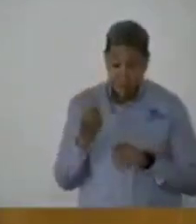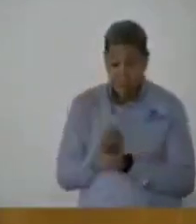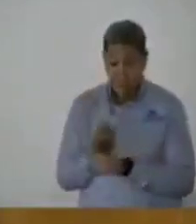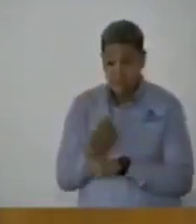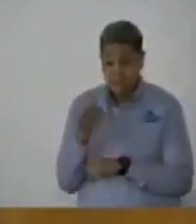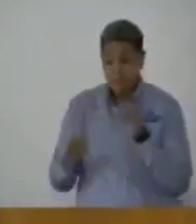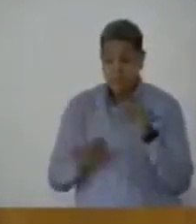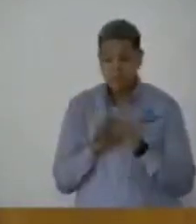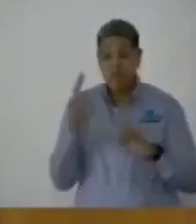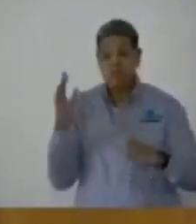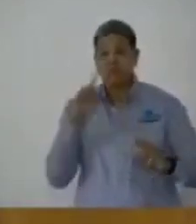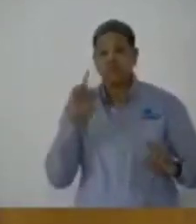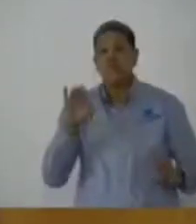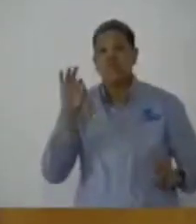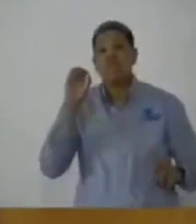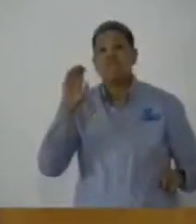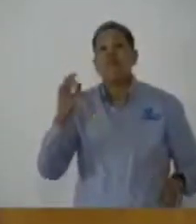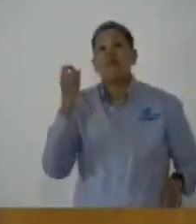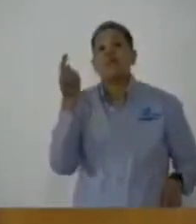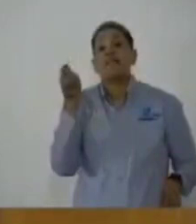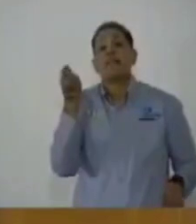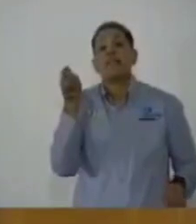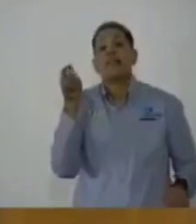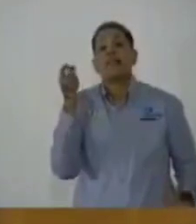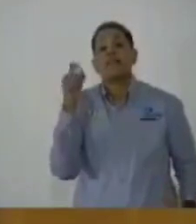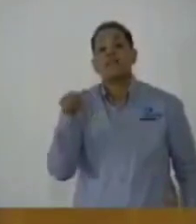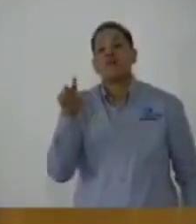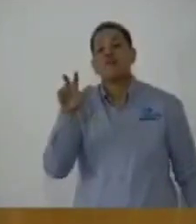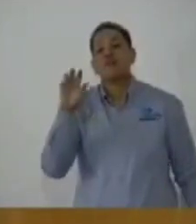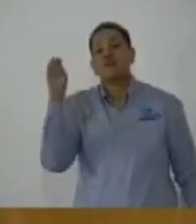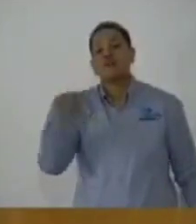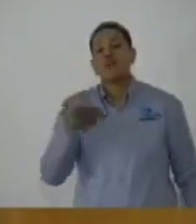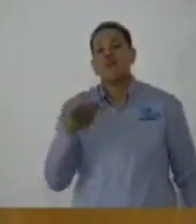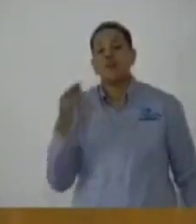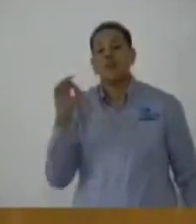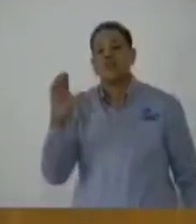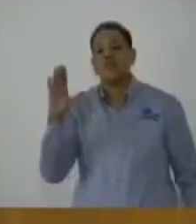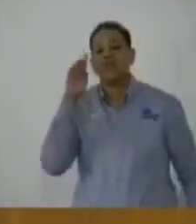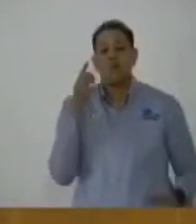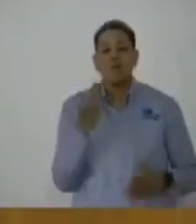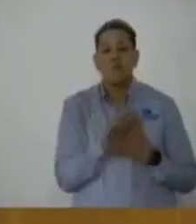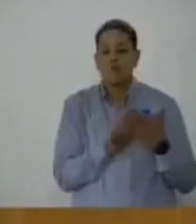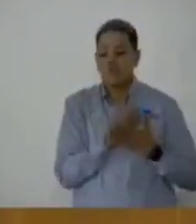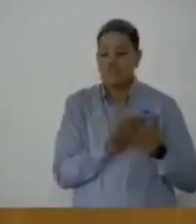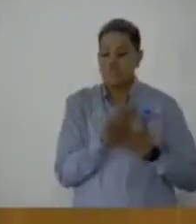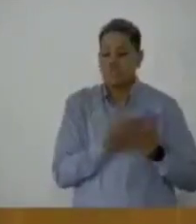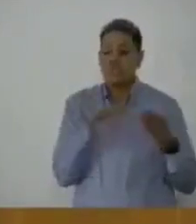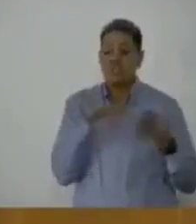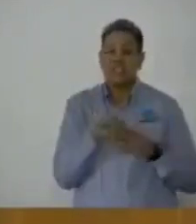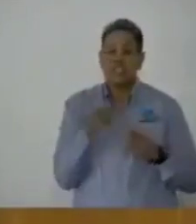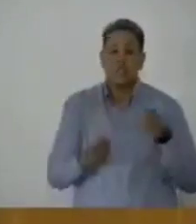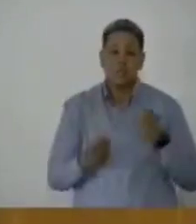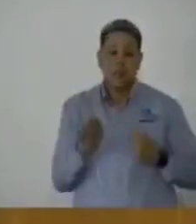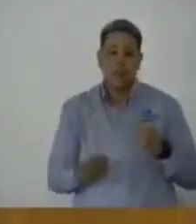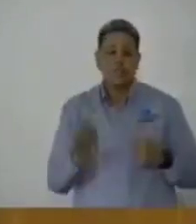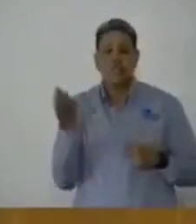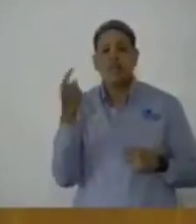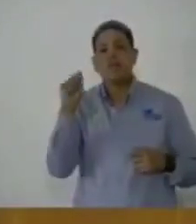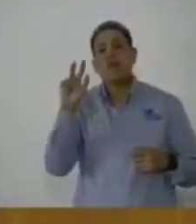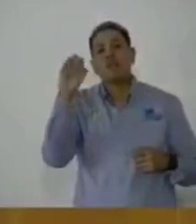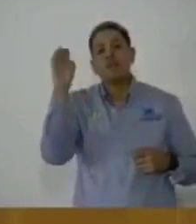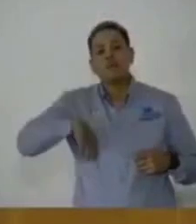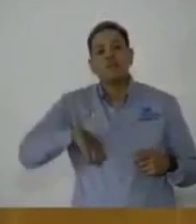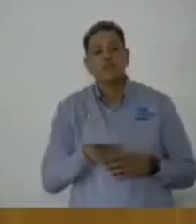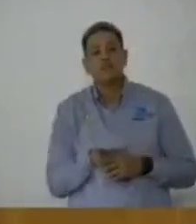this point now in February 11, and I use February because the budget come in March,